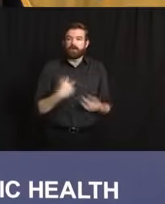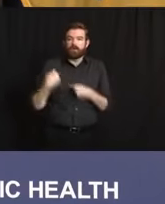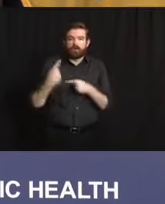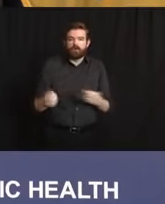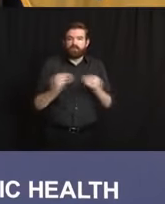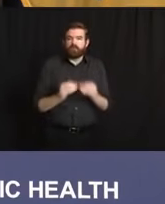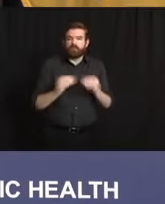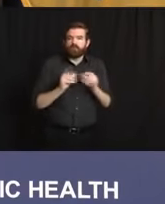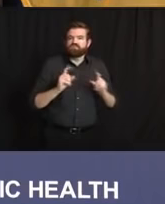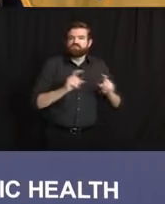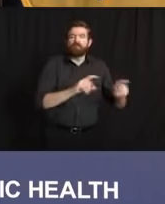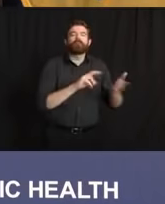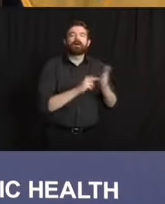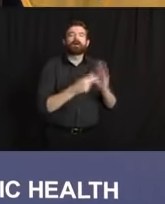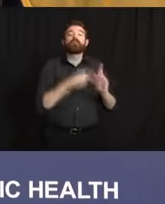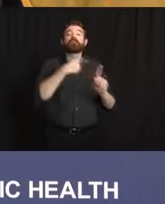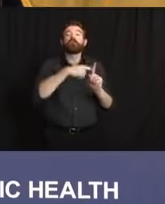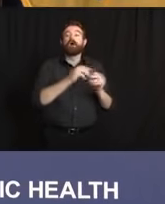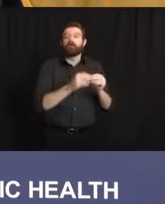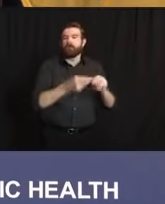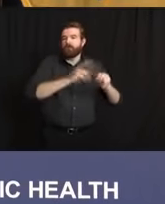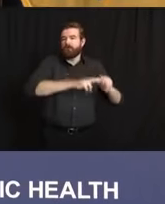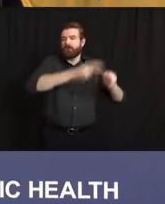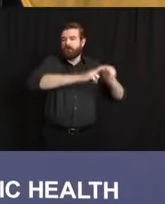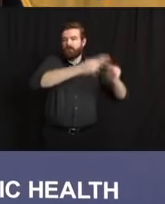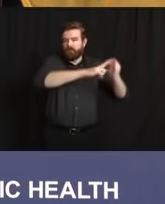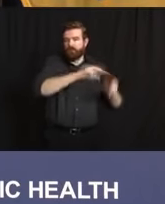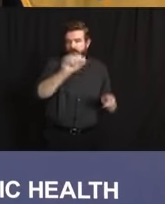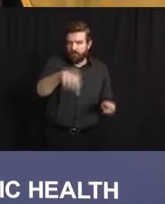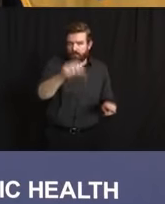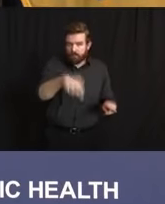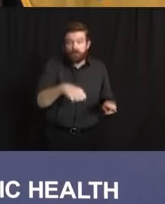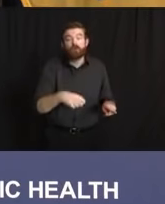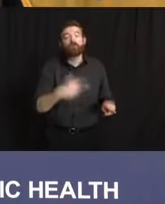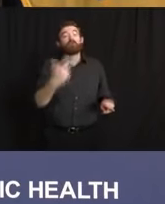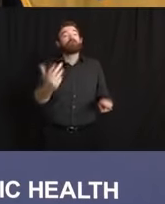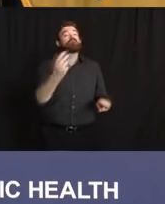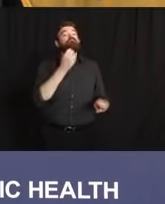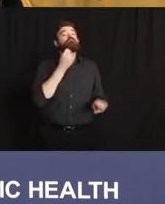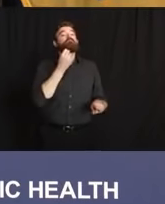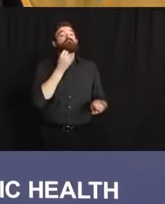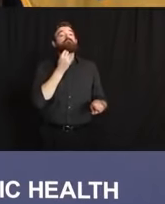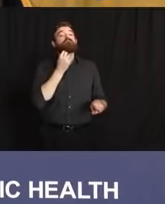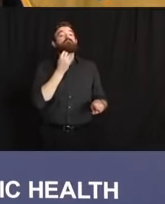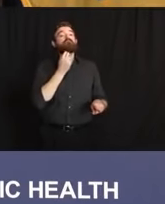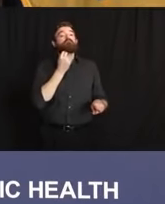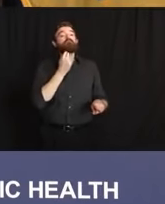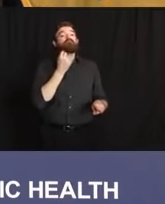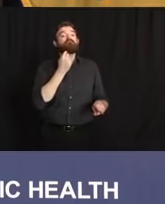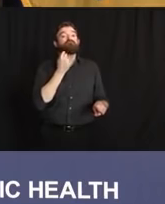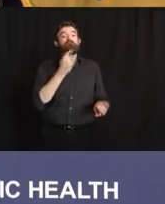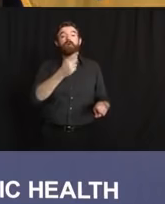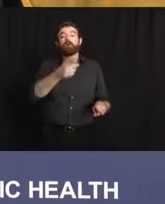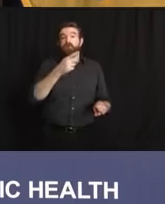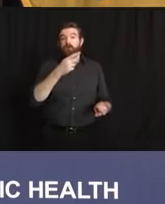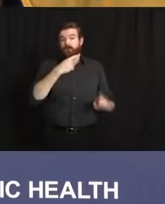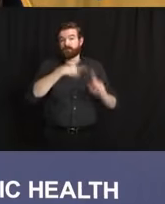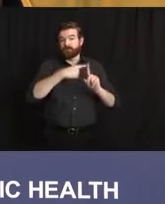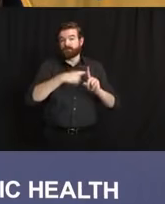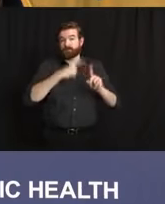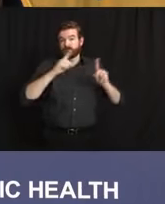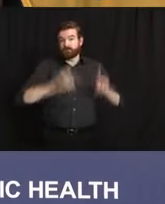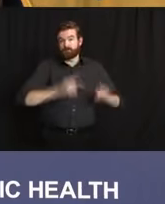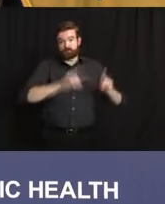tell me if you agree with this. I don't think it's positive tests that we would look to as much as the positivity